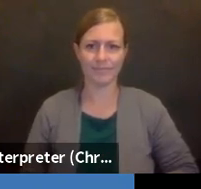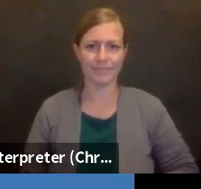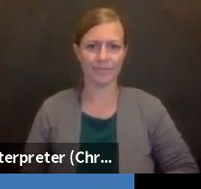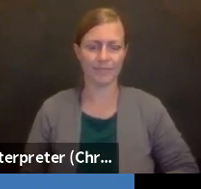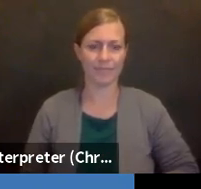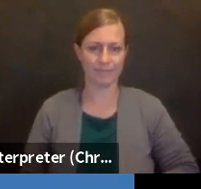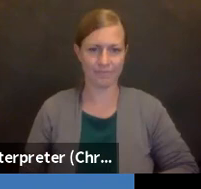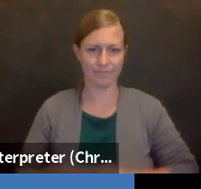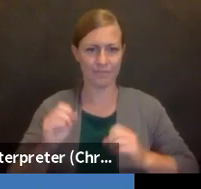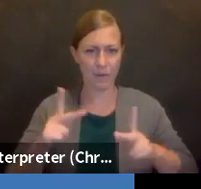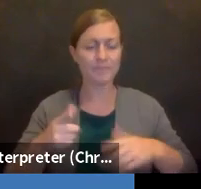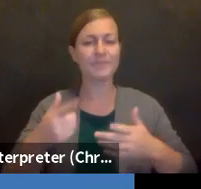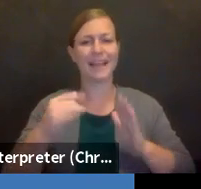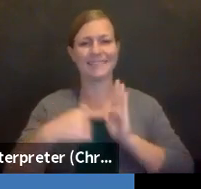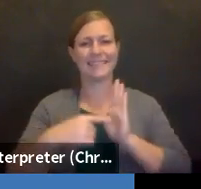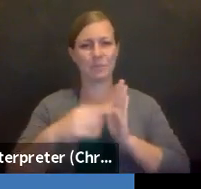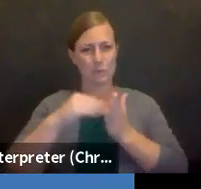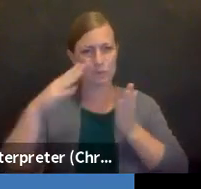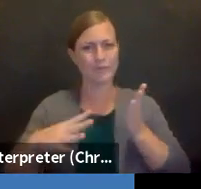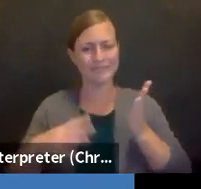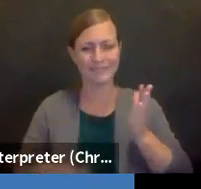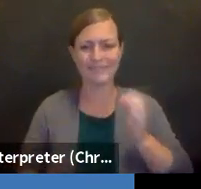So there we go, sample student.